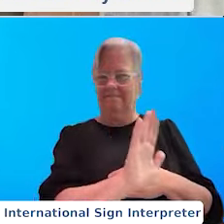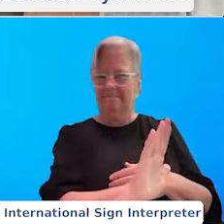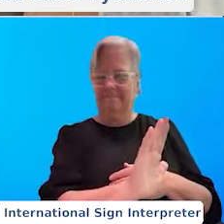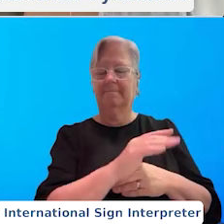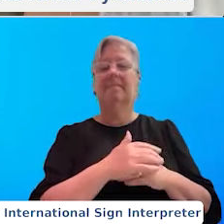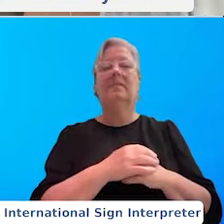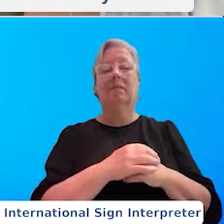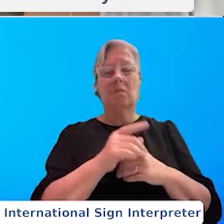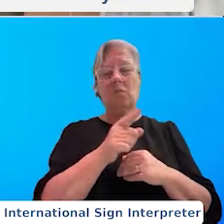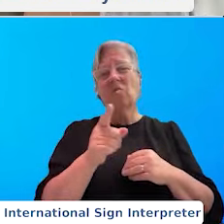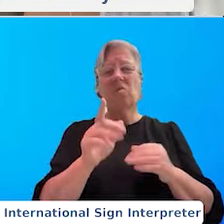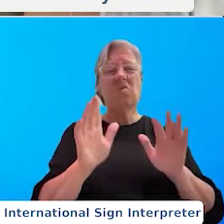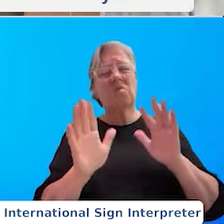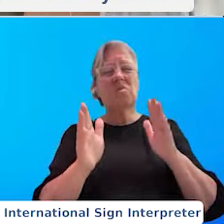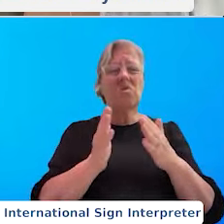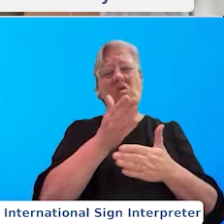years to expand